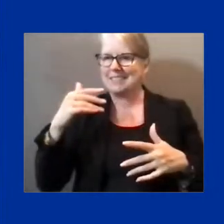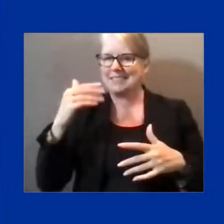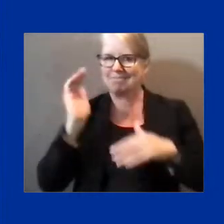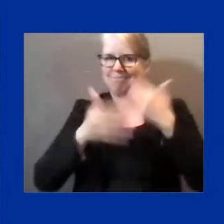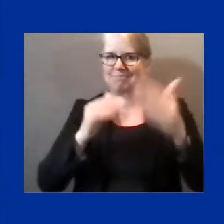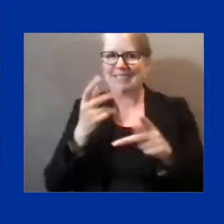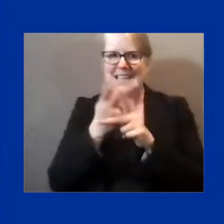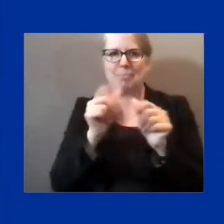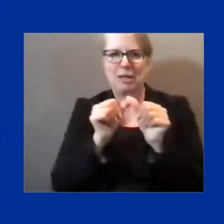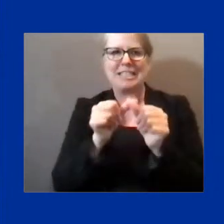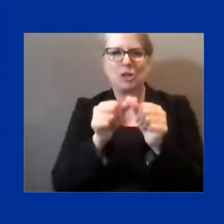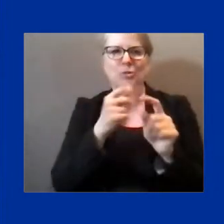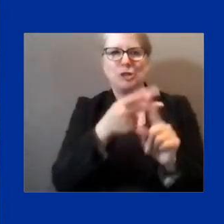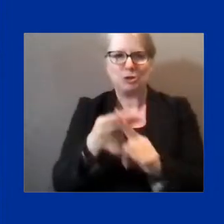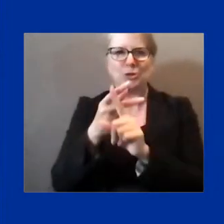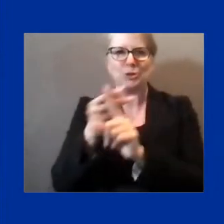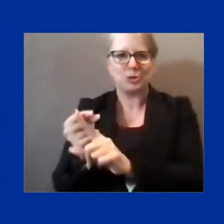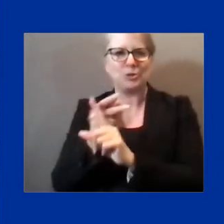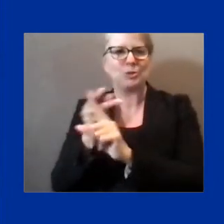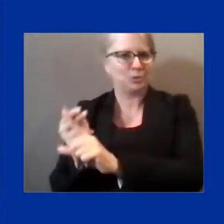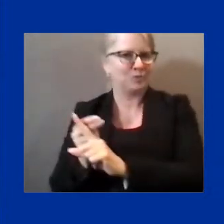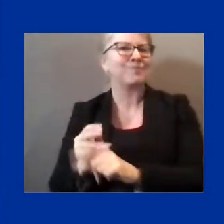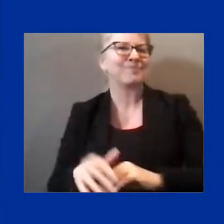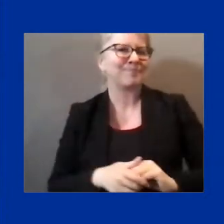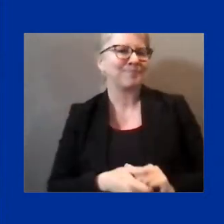in. Thank you very much.